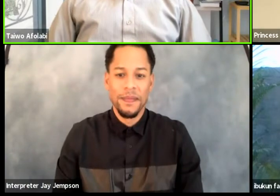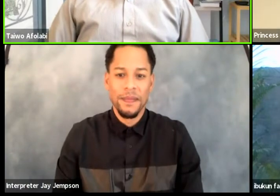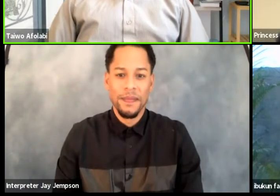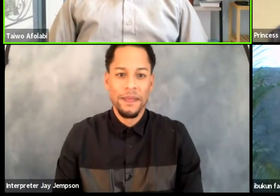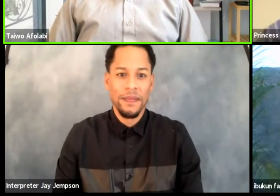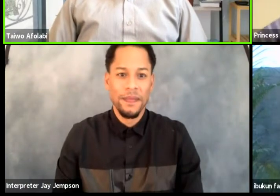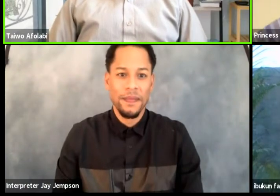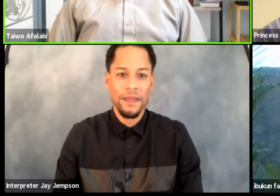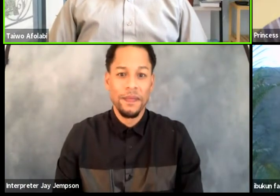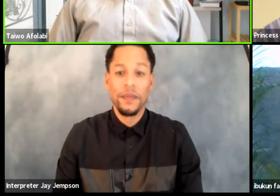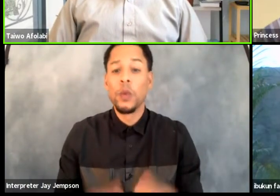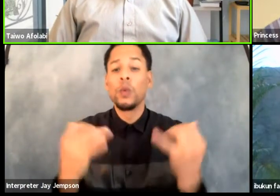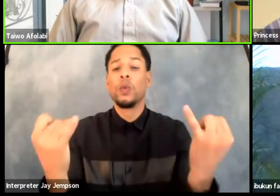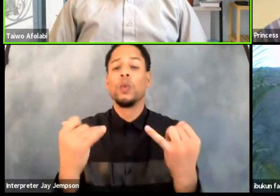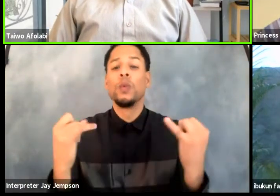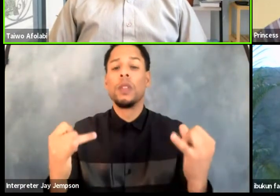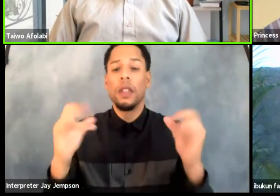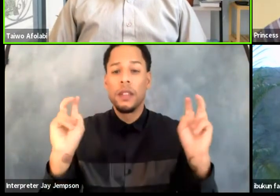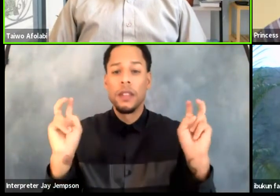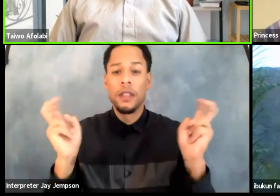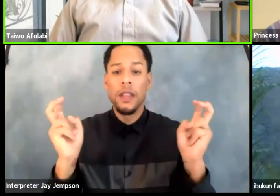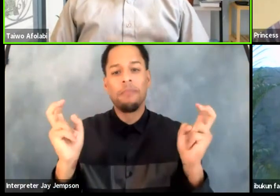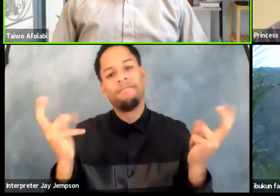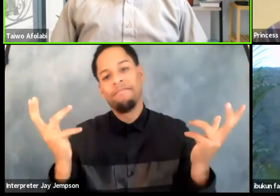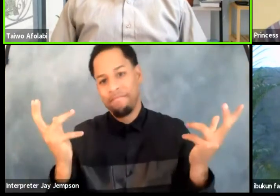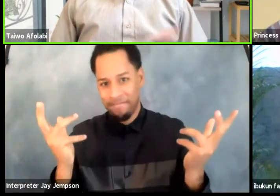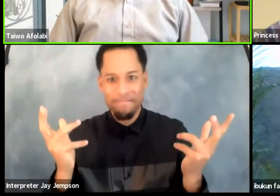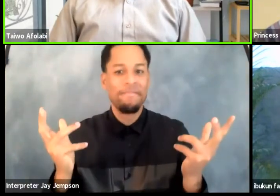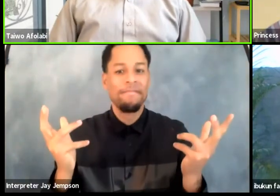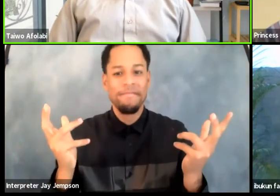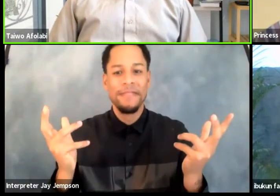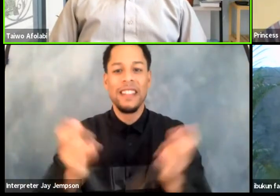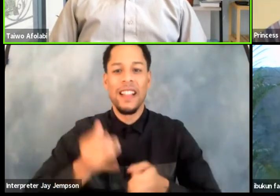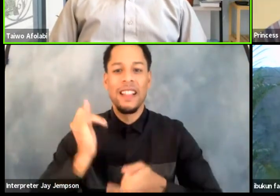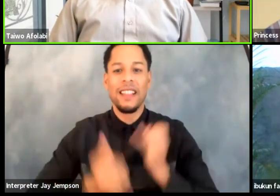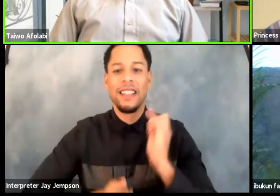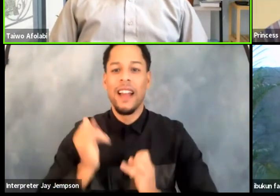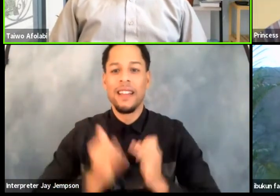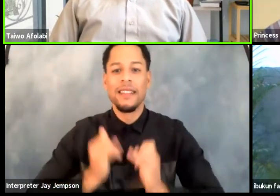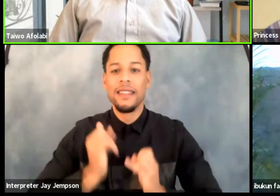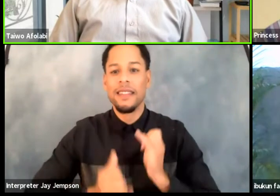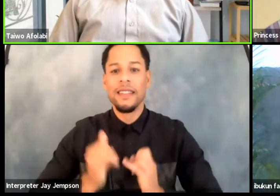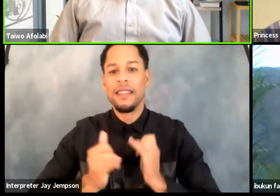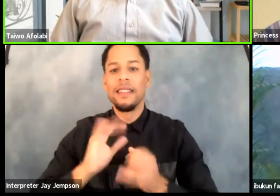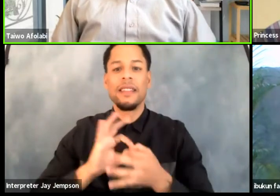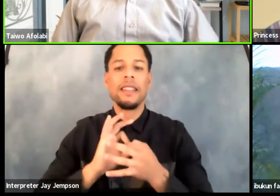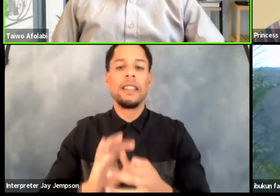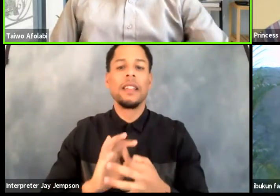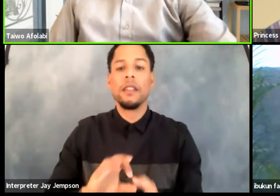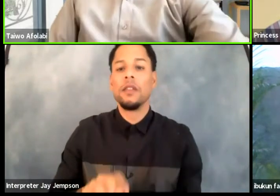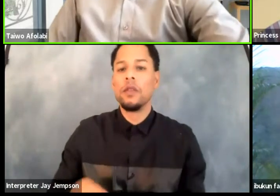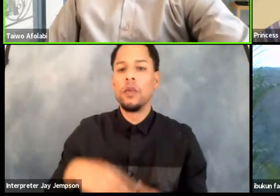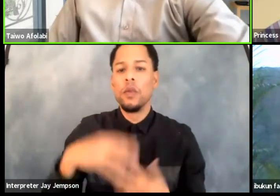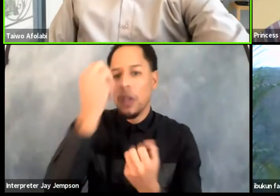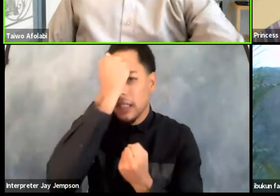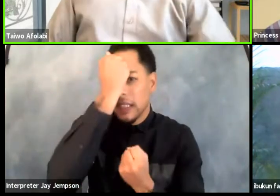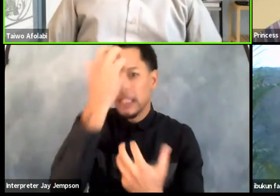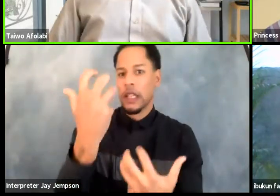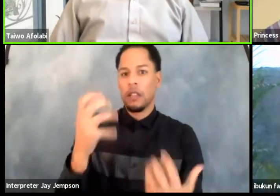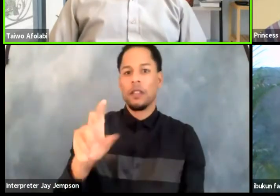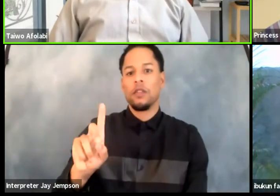The episode today is the last episode in the series of Decolonizing Dramaturgy, Theater